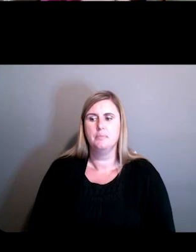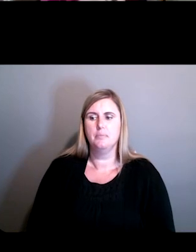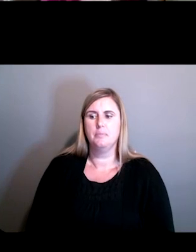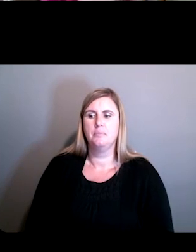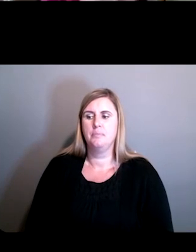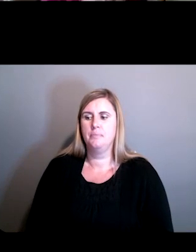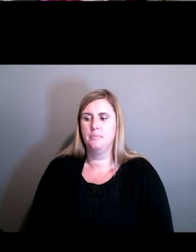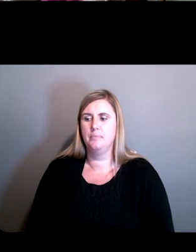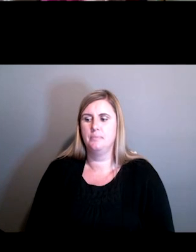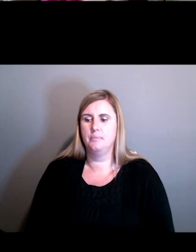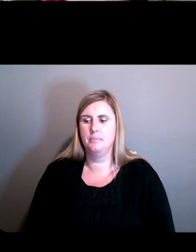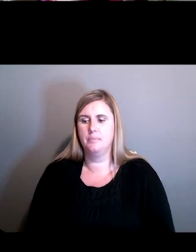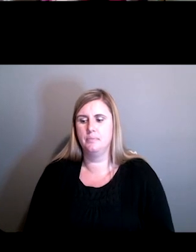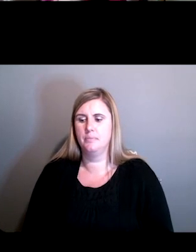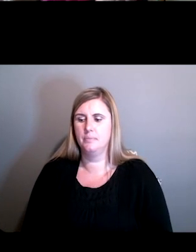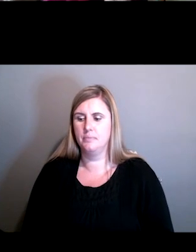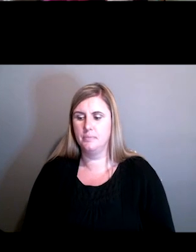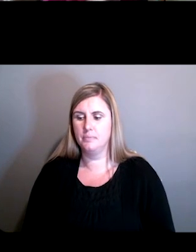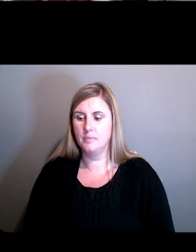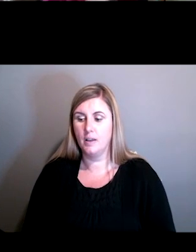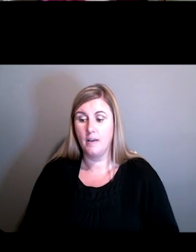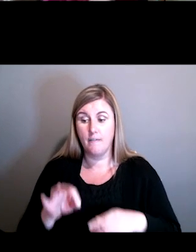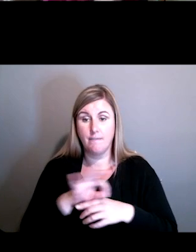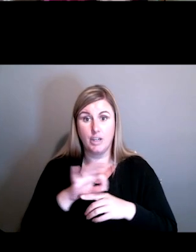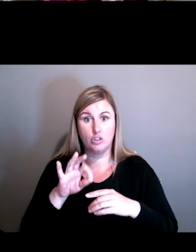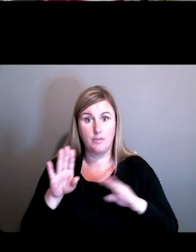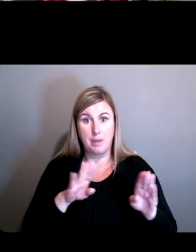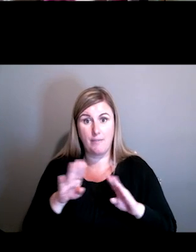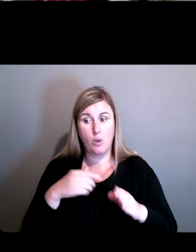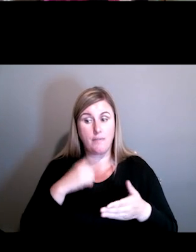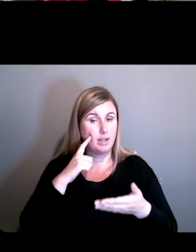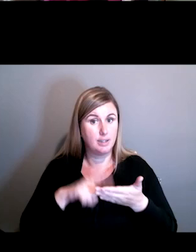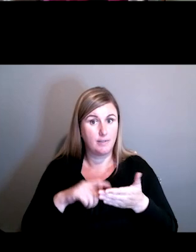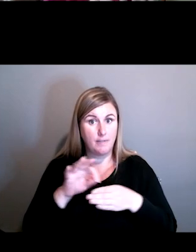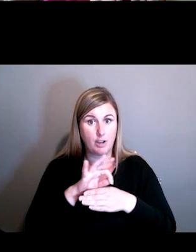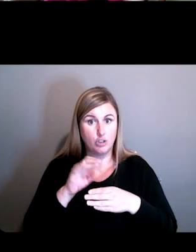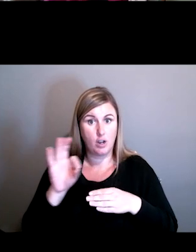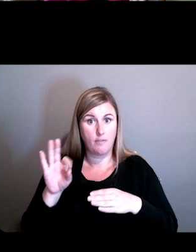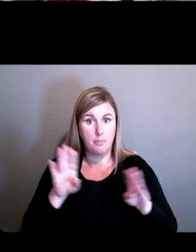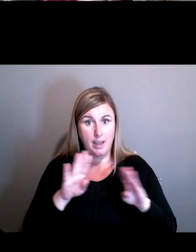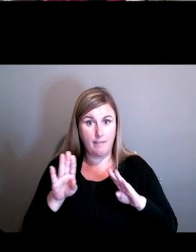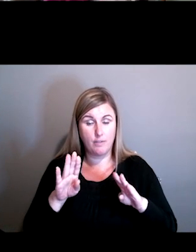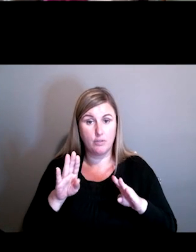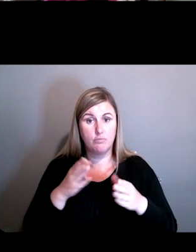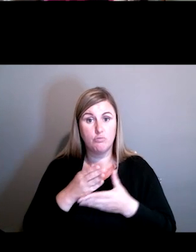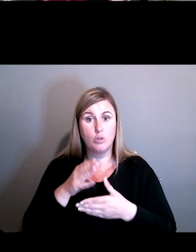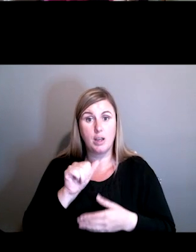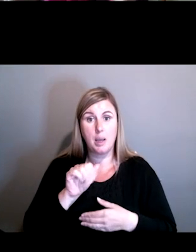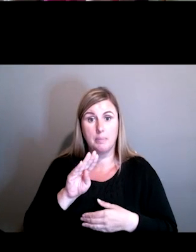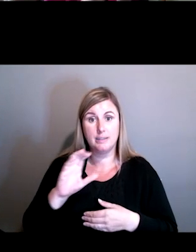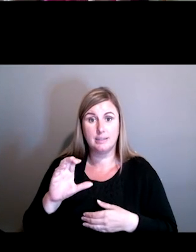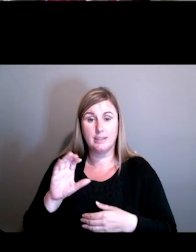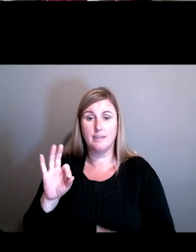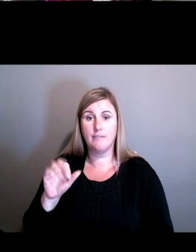Okay, so functions of behavior. So you have identified the function of the behavior via your ABC data, the FAST, or testing the